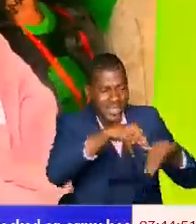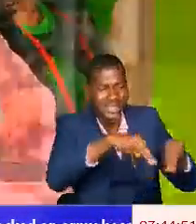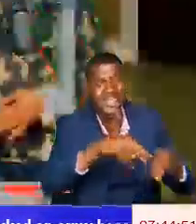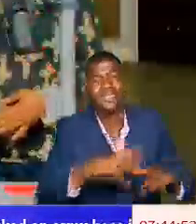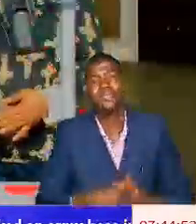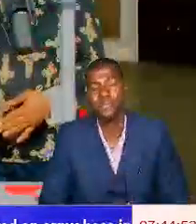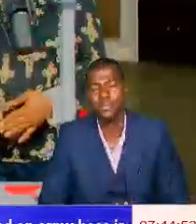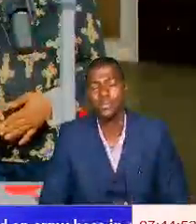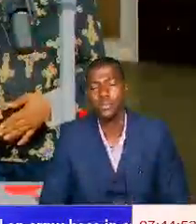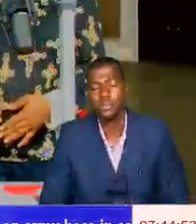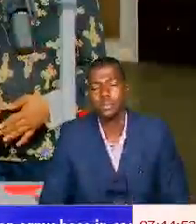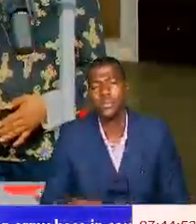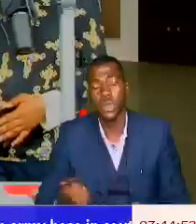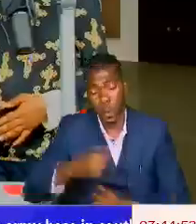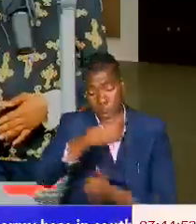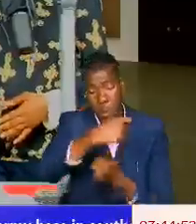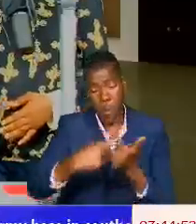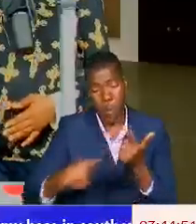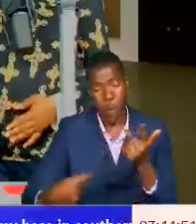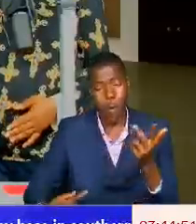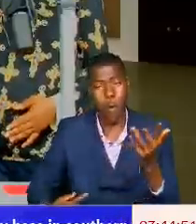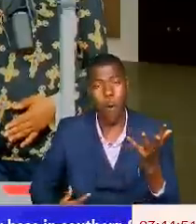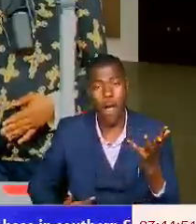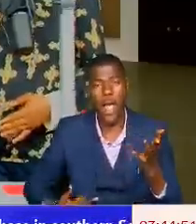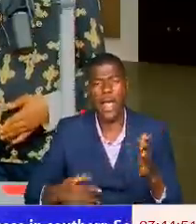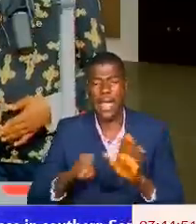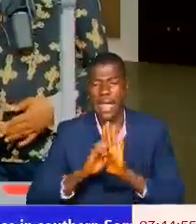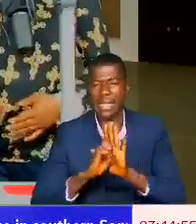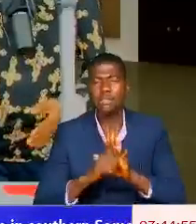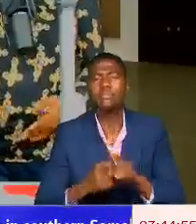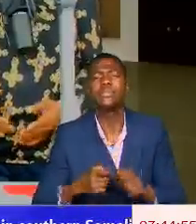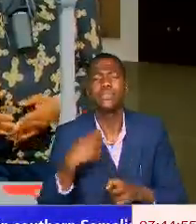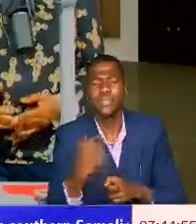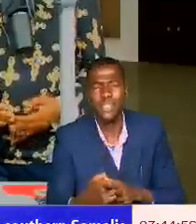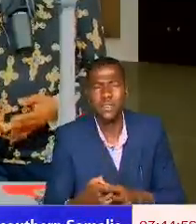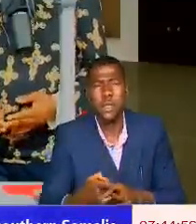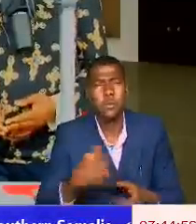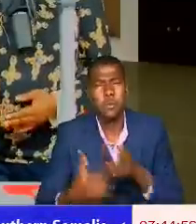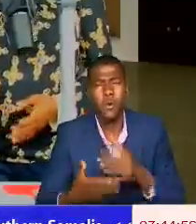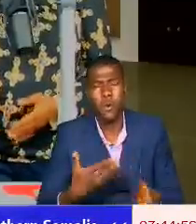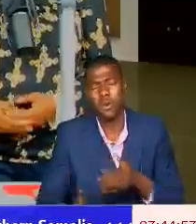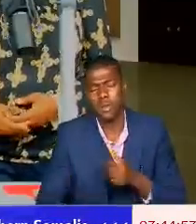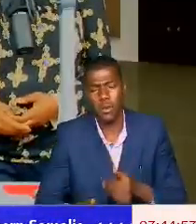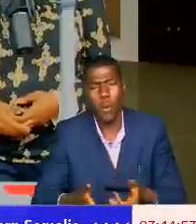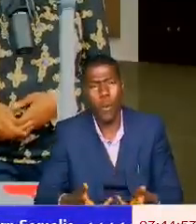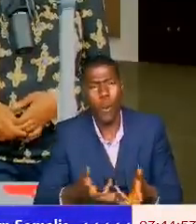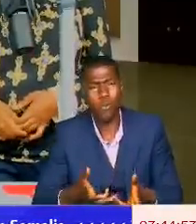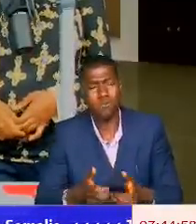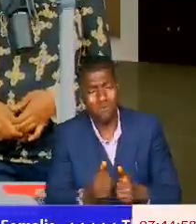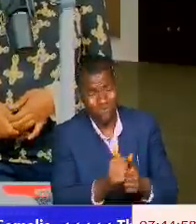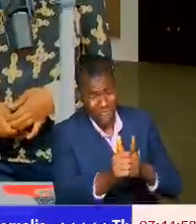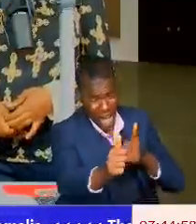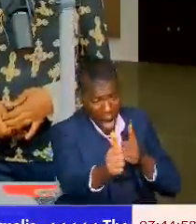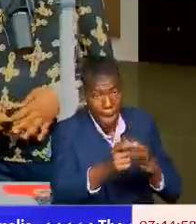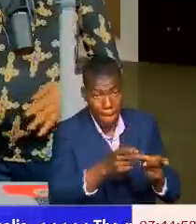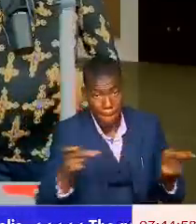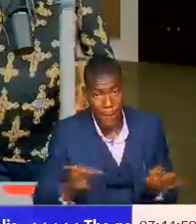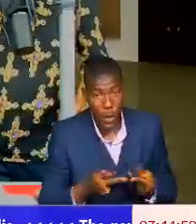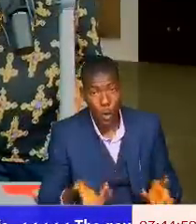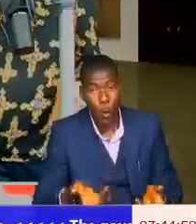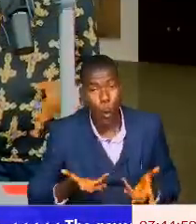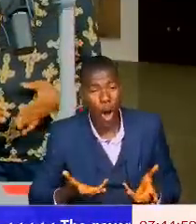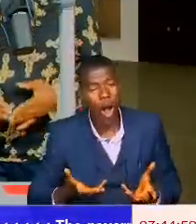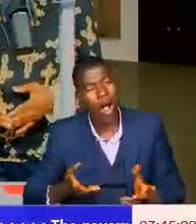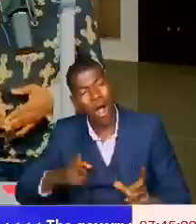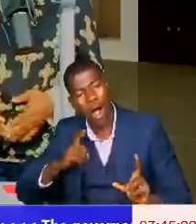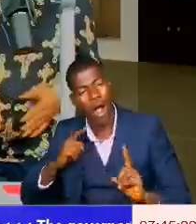why they give, say if person won't start journey, we take 100 miles. Now one you go first start with, now one step you go start with. So as we they sit